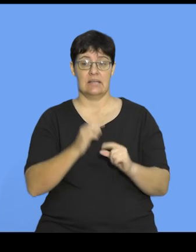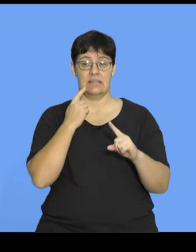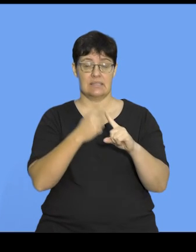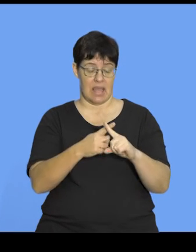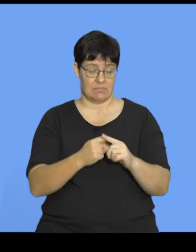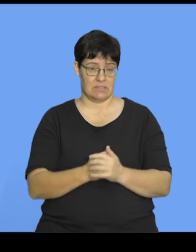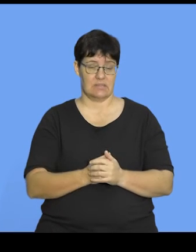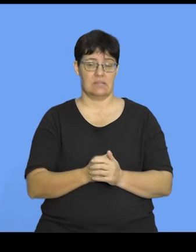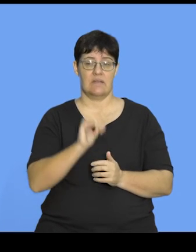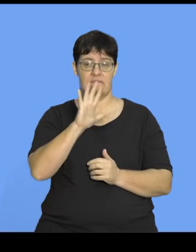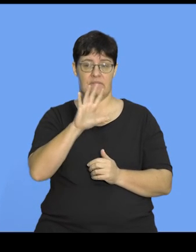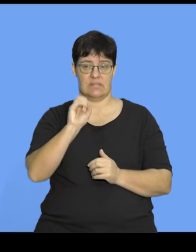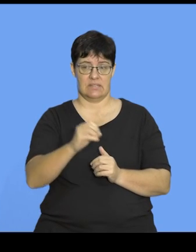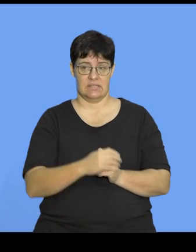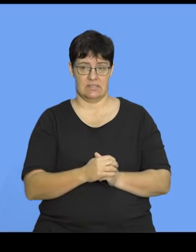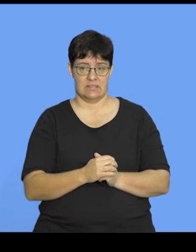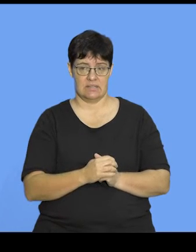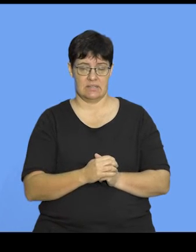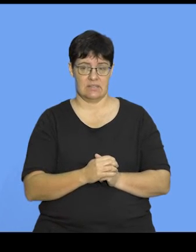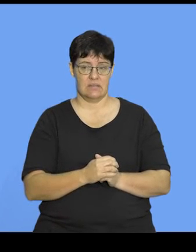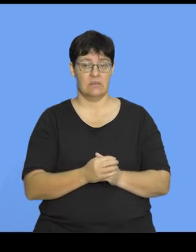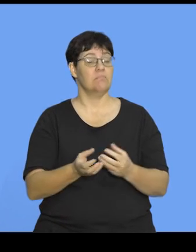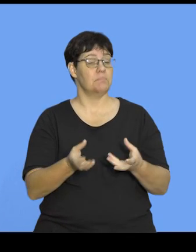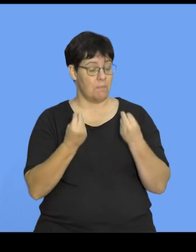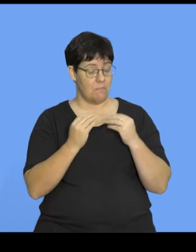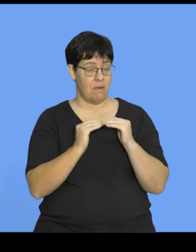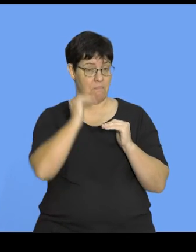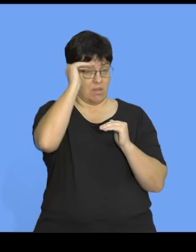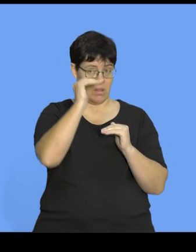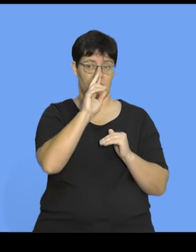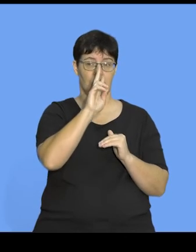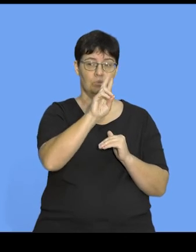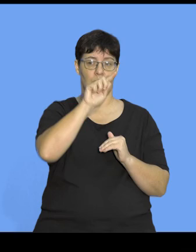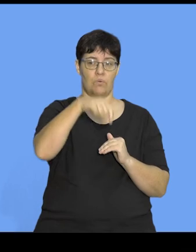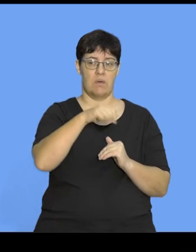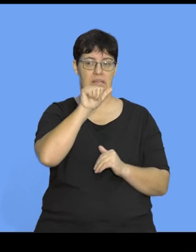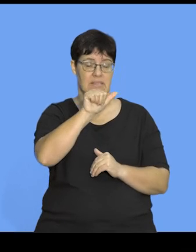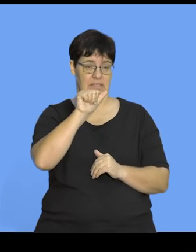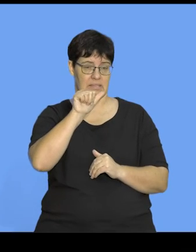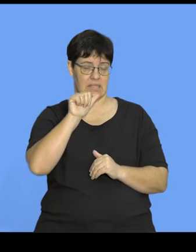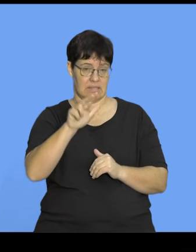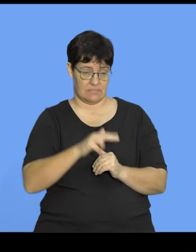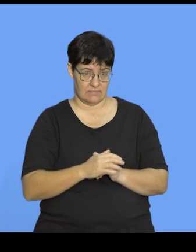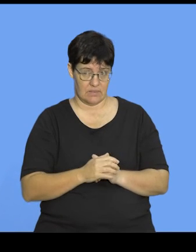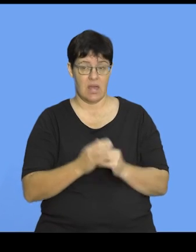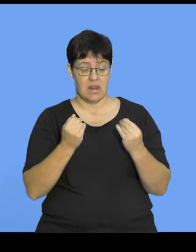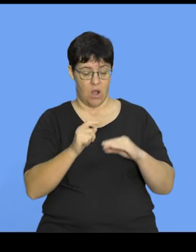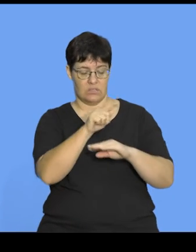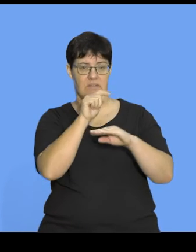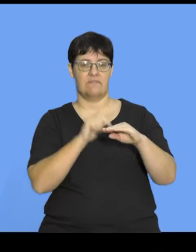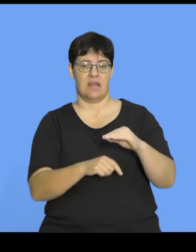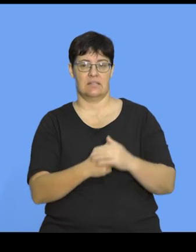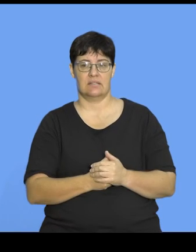80 times by 50, so that gives me the top half. Now I'm going to